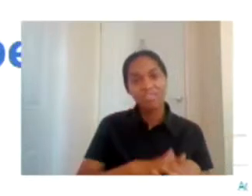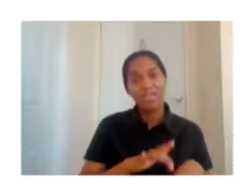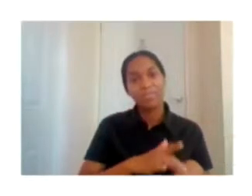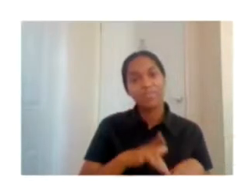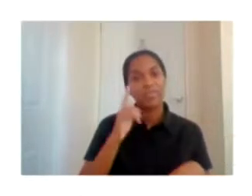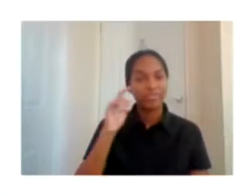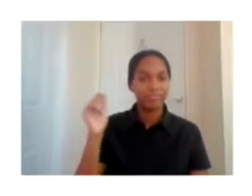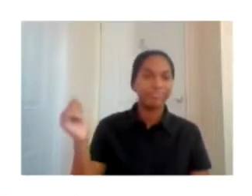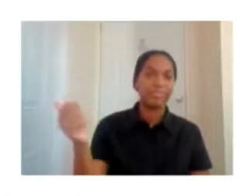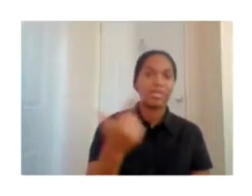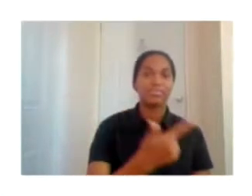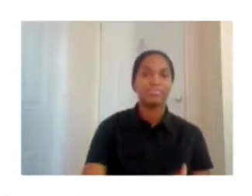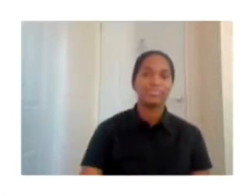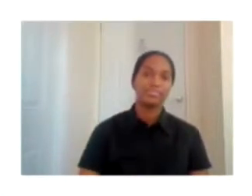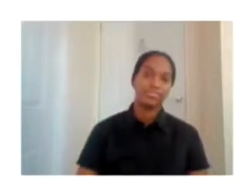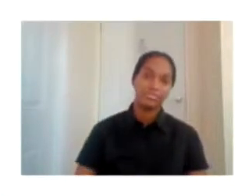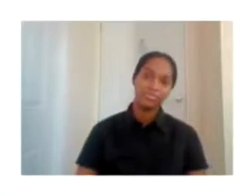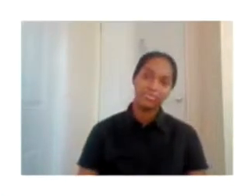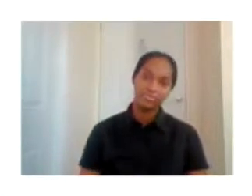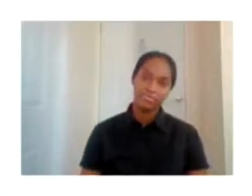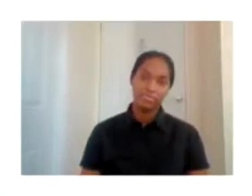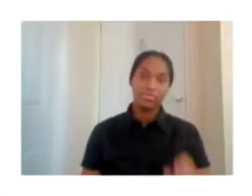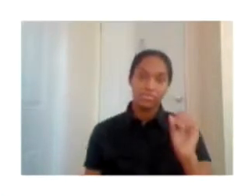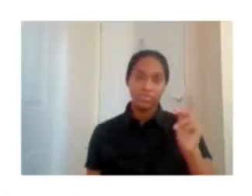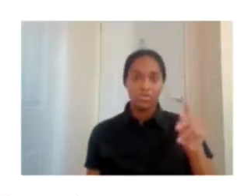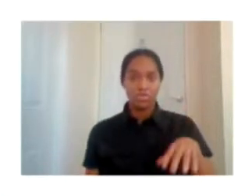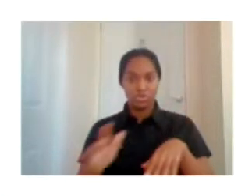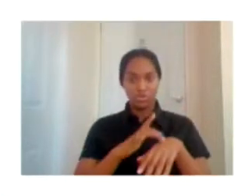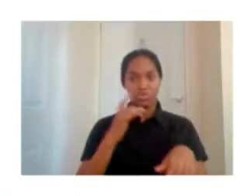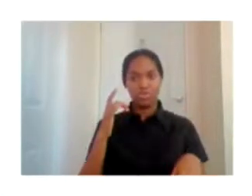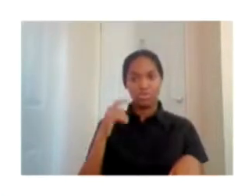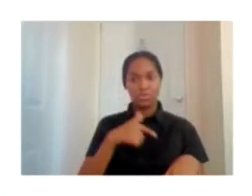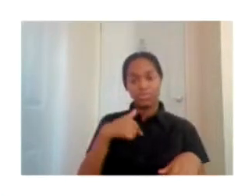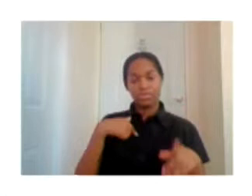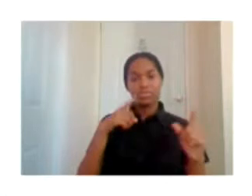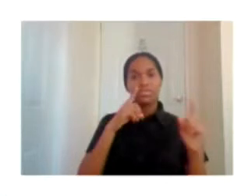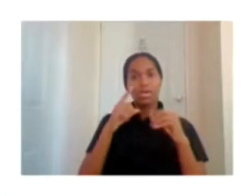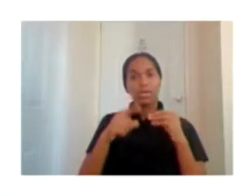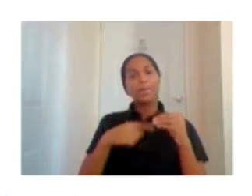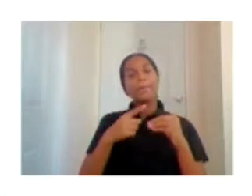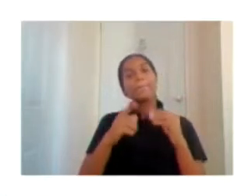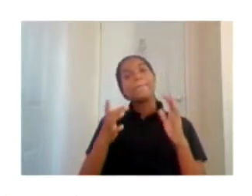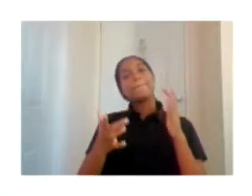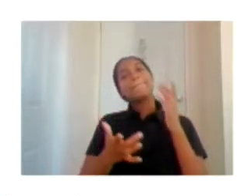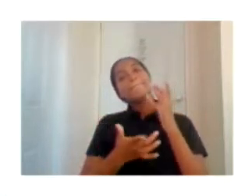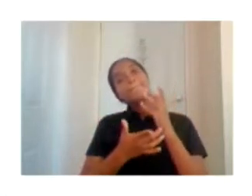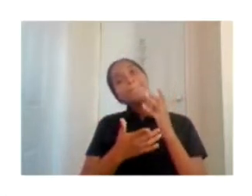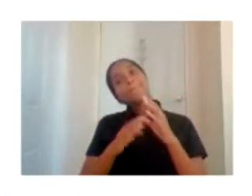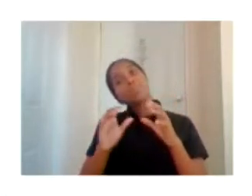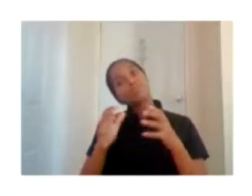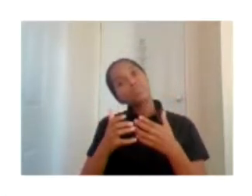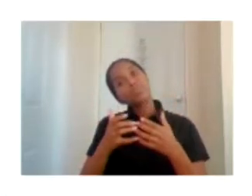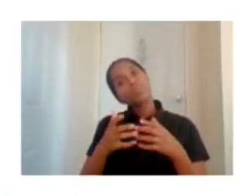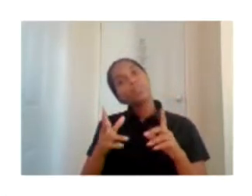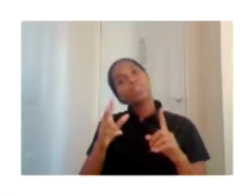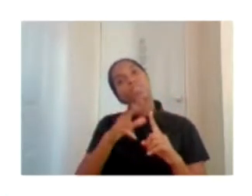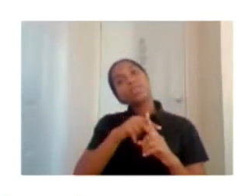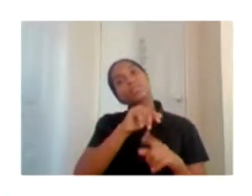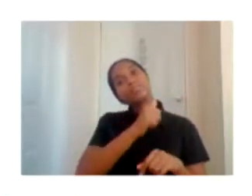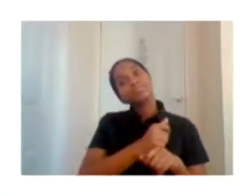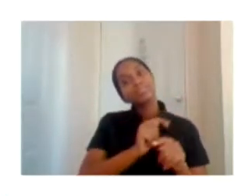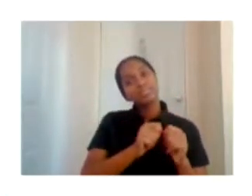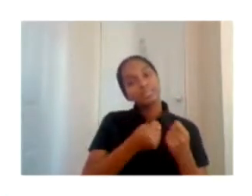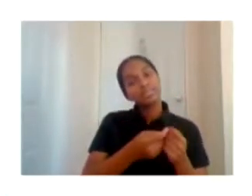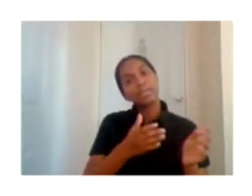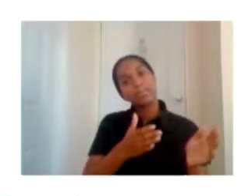everyone. Okay, earlier we were talking about technology groups, implementation teams,